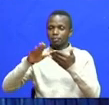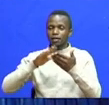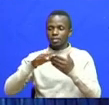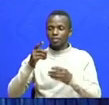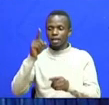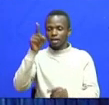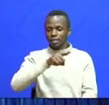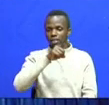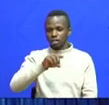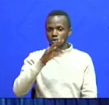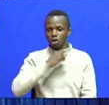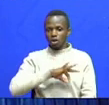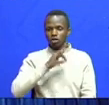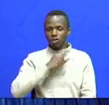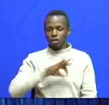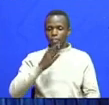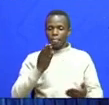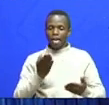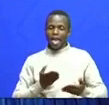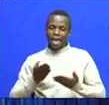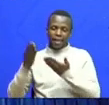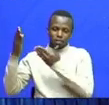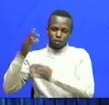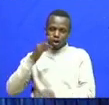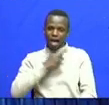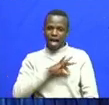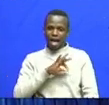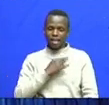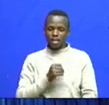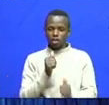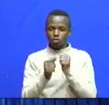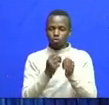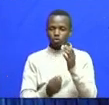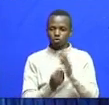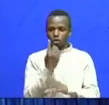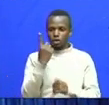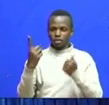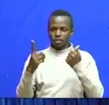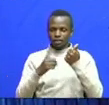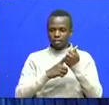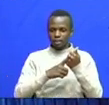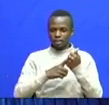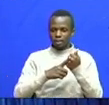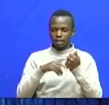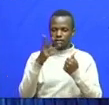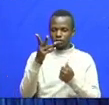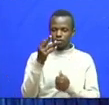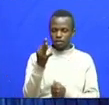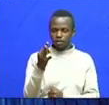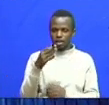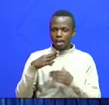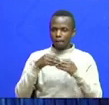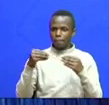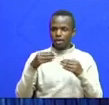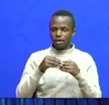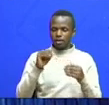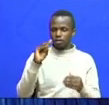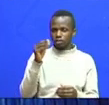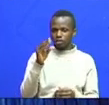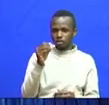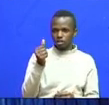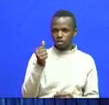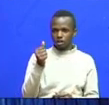out gains made by export earnings, which had grown from 643 billion Kenya shillings to